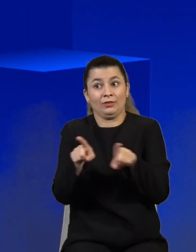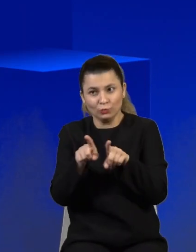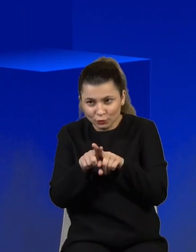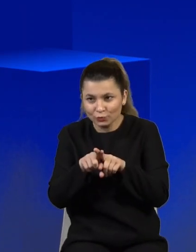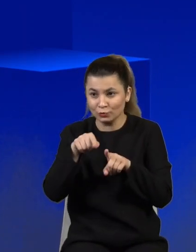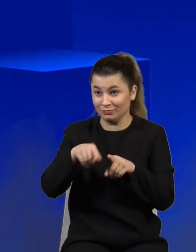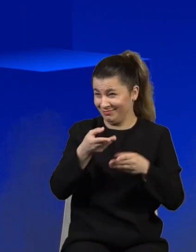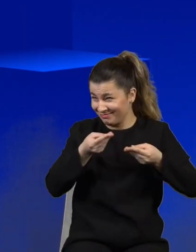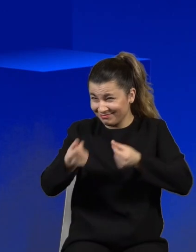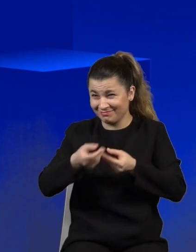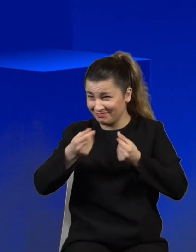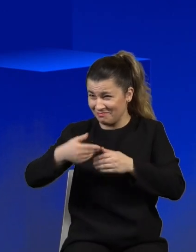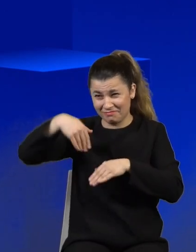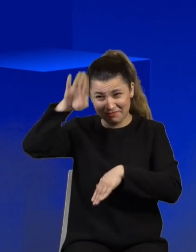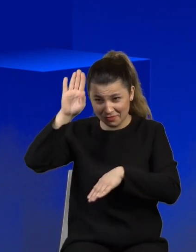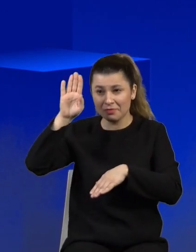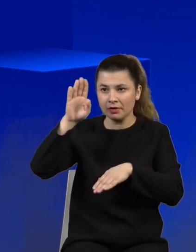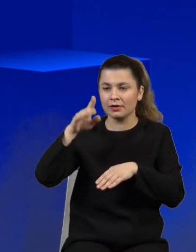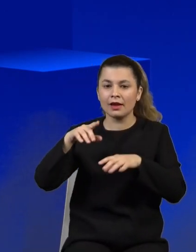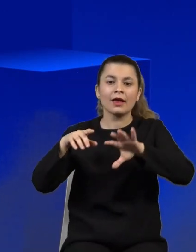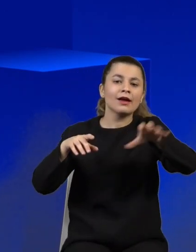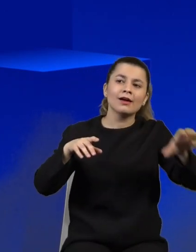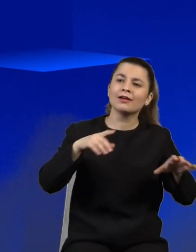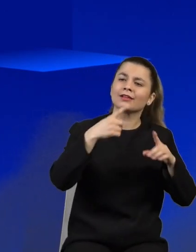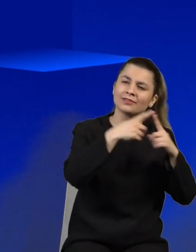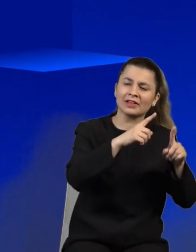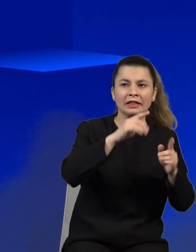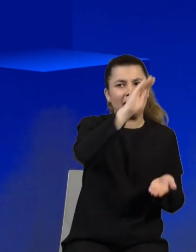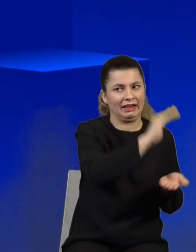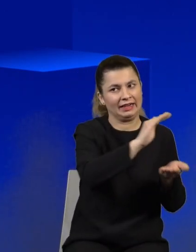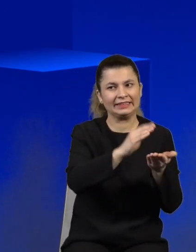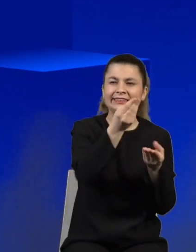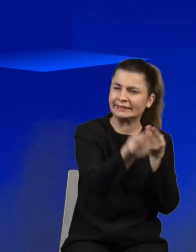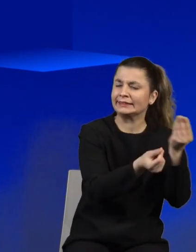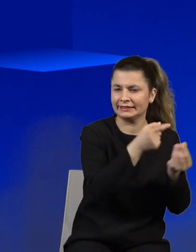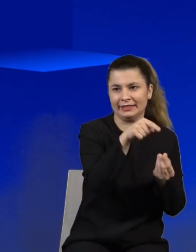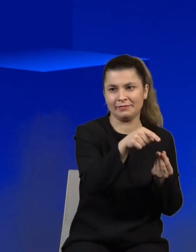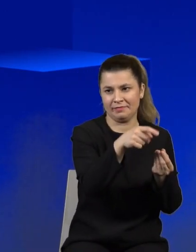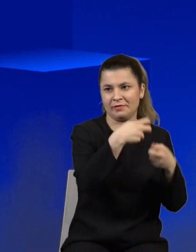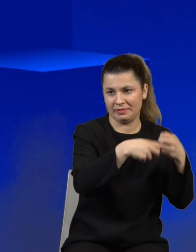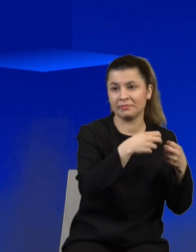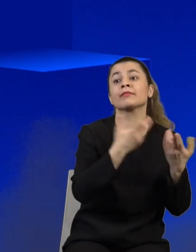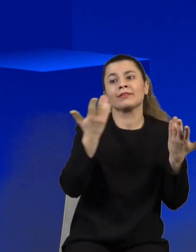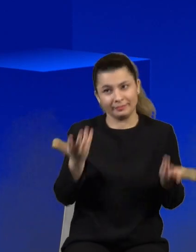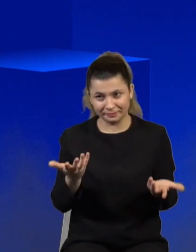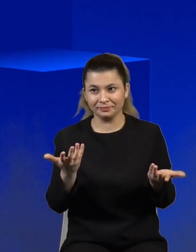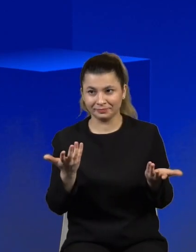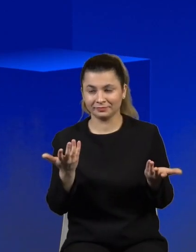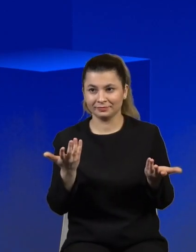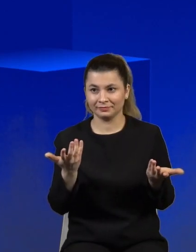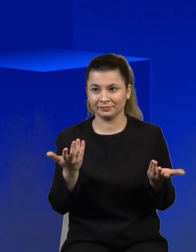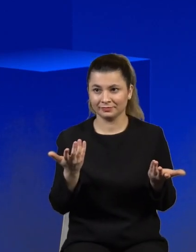course, connectivity, mobility is not a standalone policy in the EU and in the member